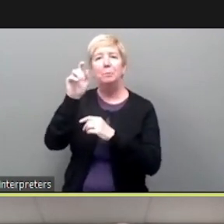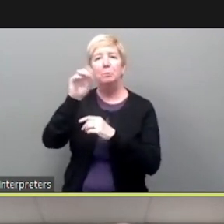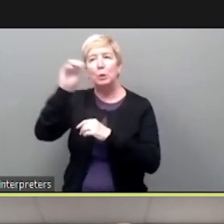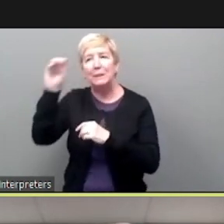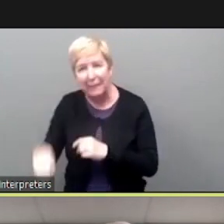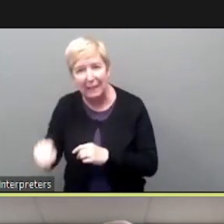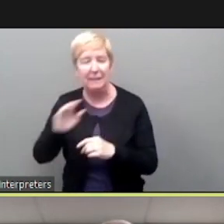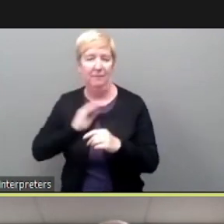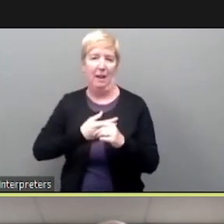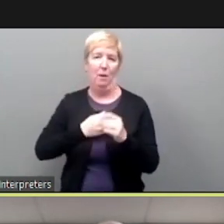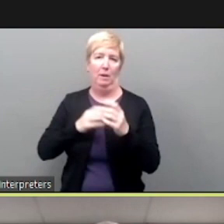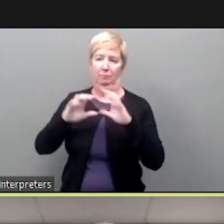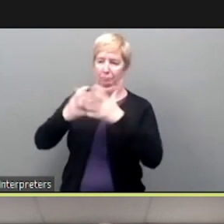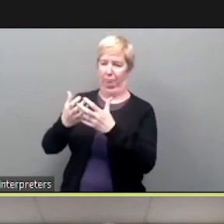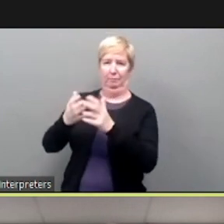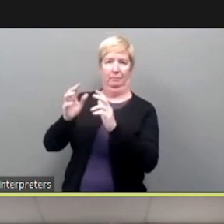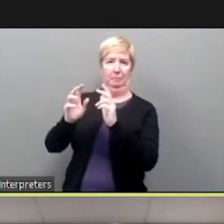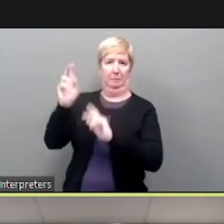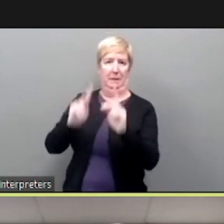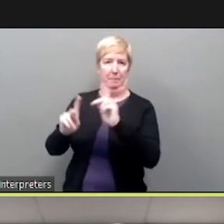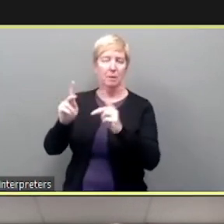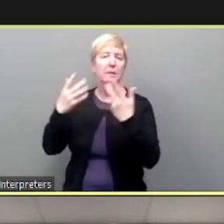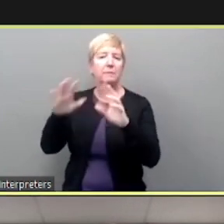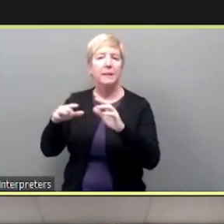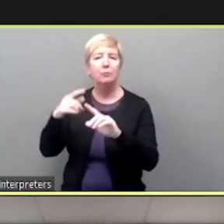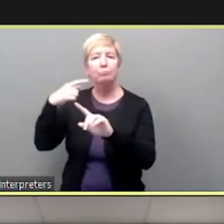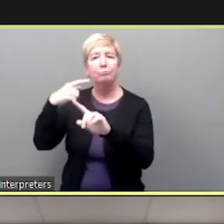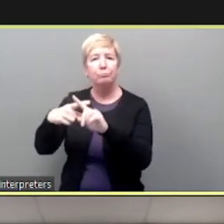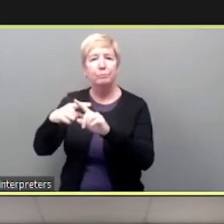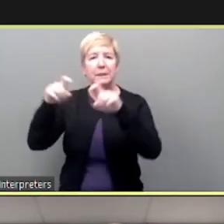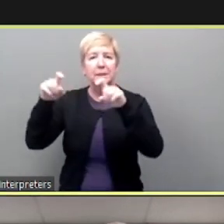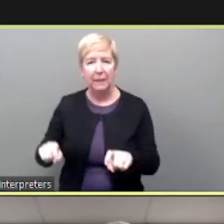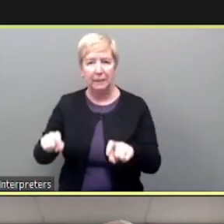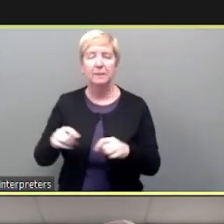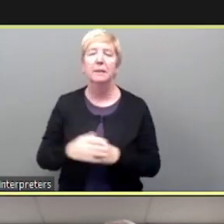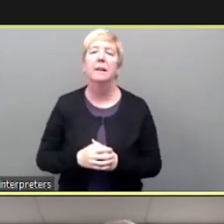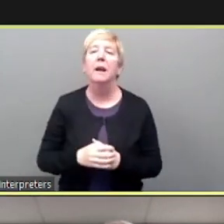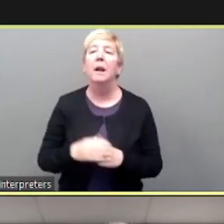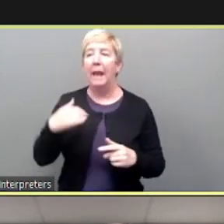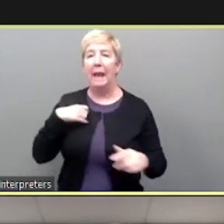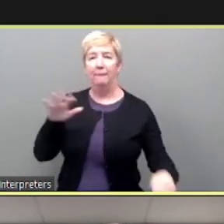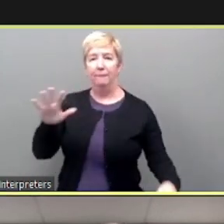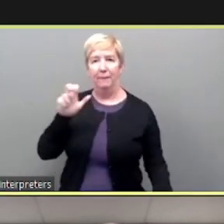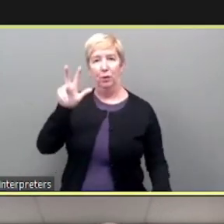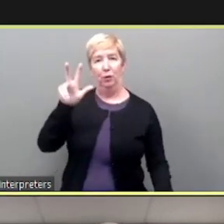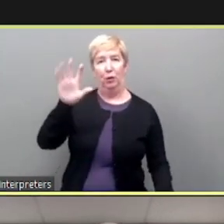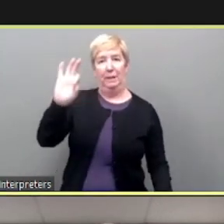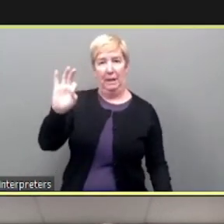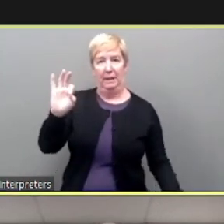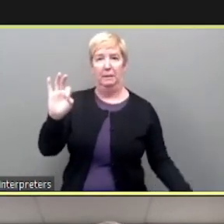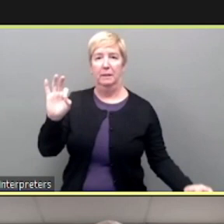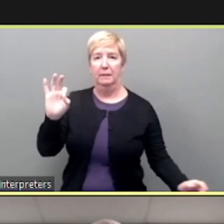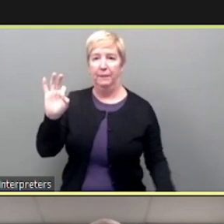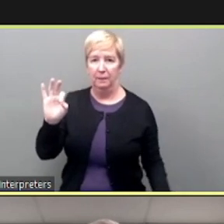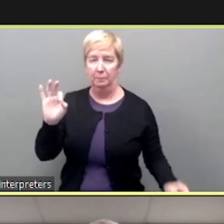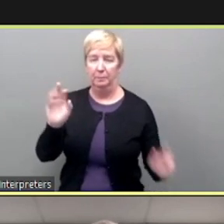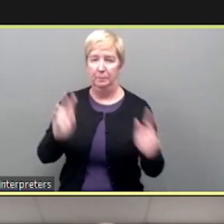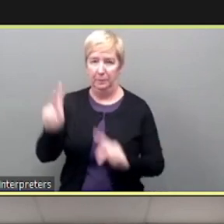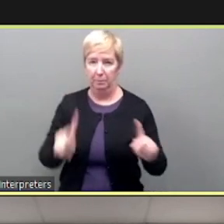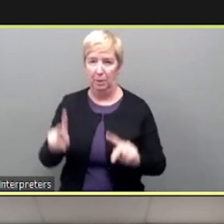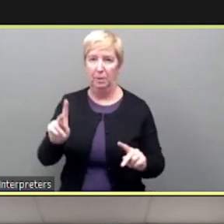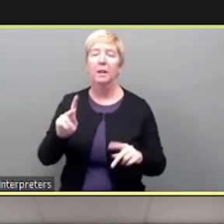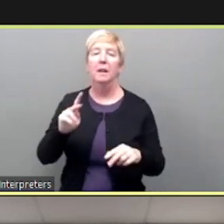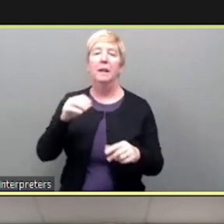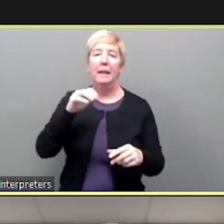a test positive COVID infection. We have 539 people in the hospital, which is the highest we've